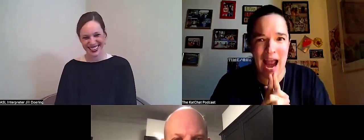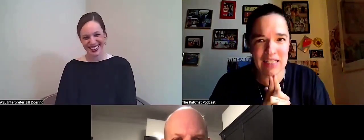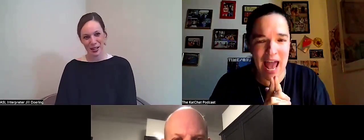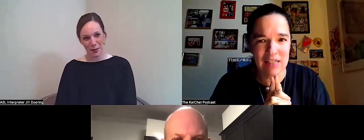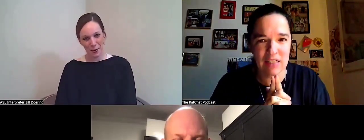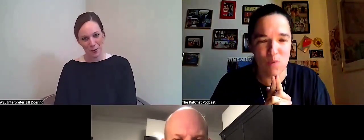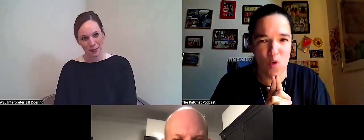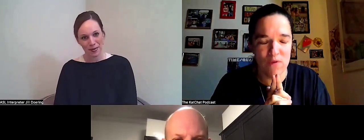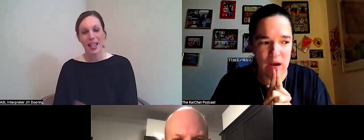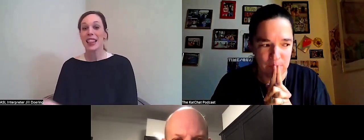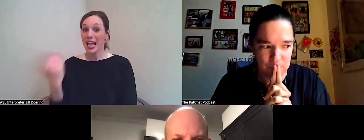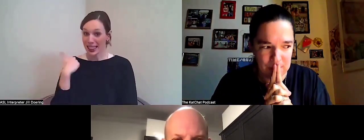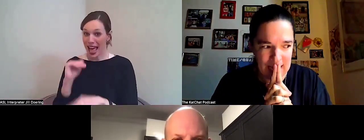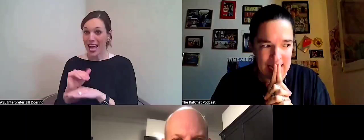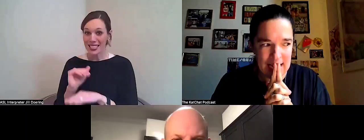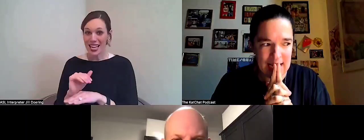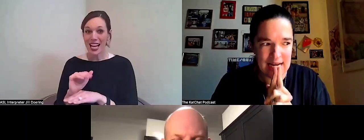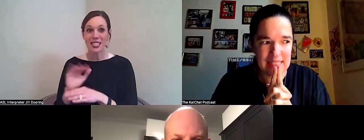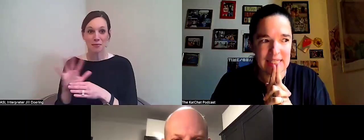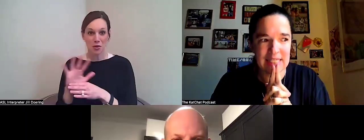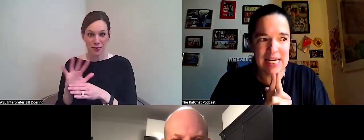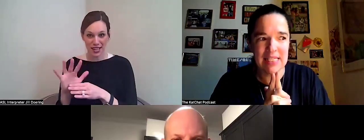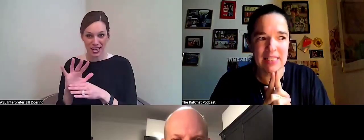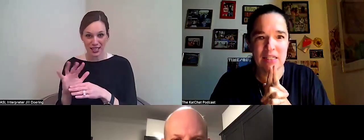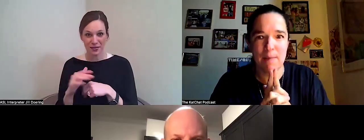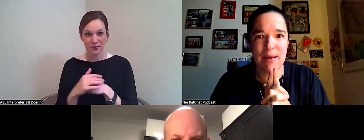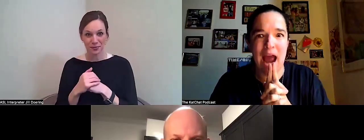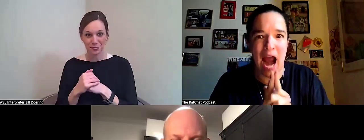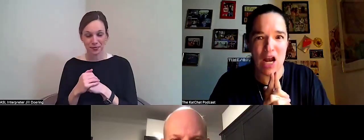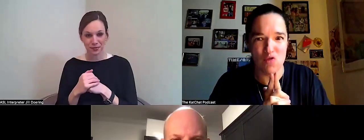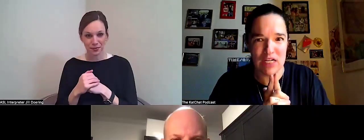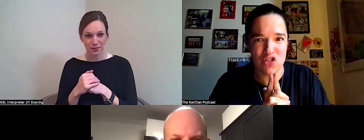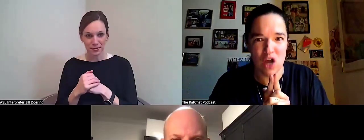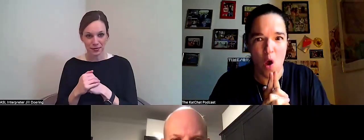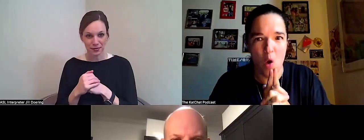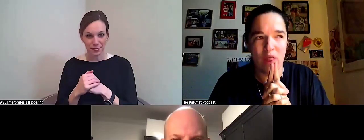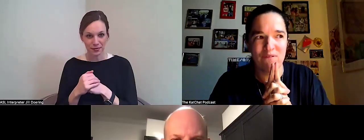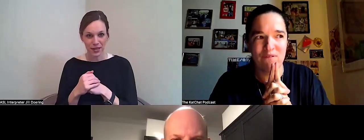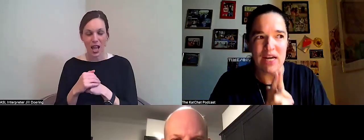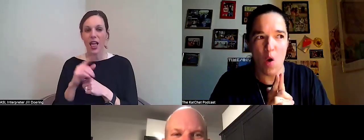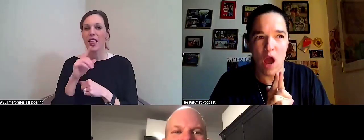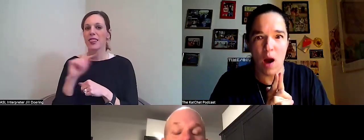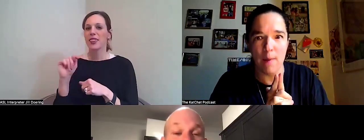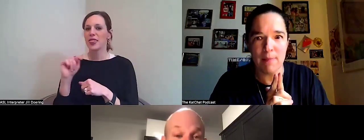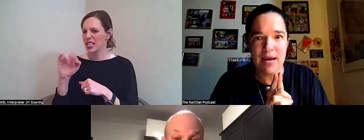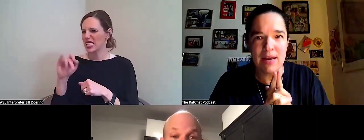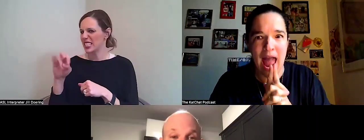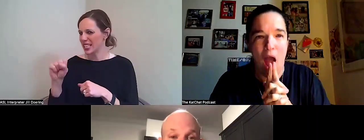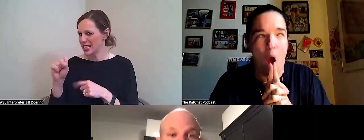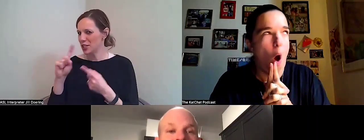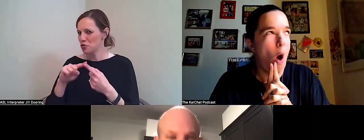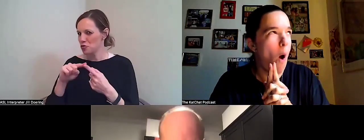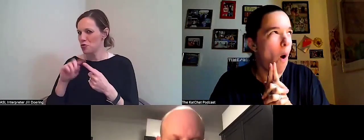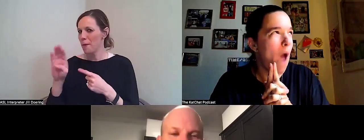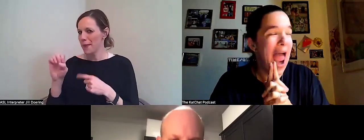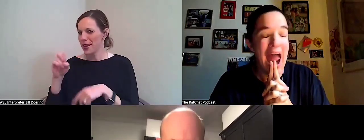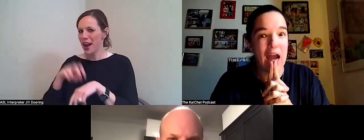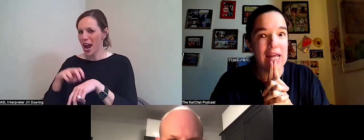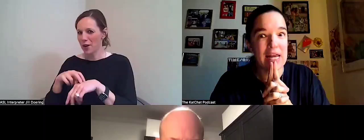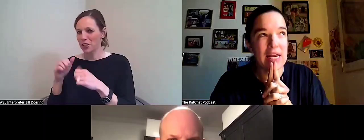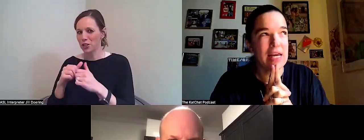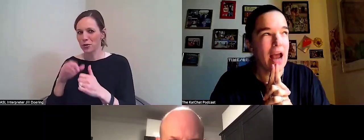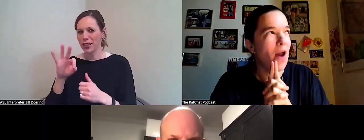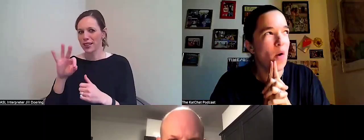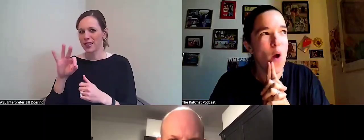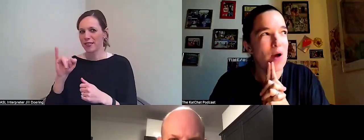like last night's movie. It's the season to be Irish with Fiona Yes. Government